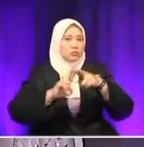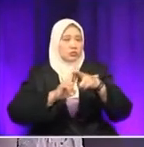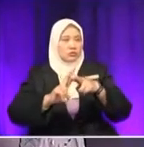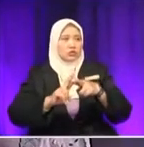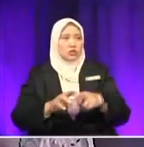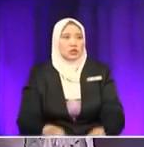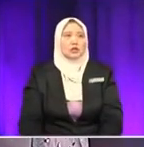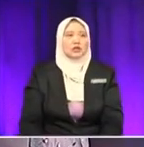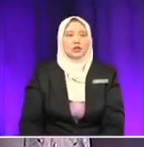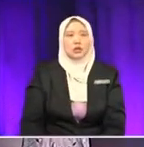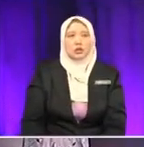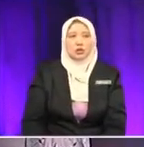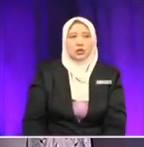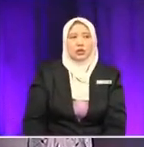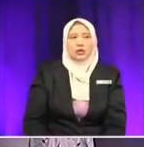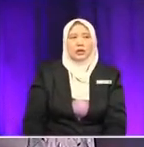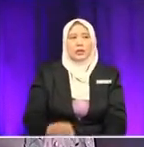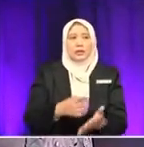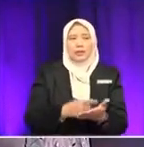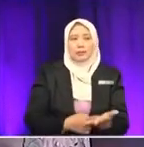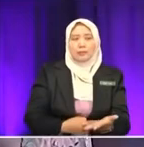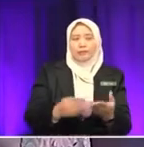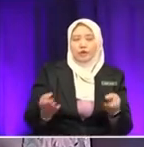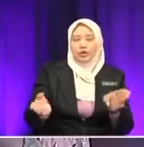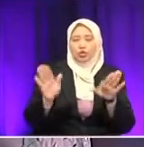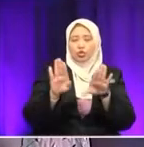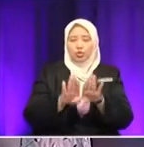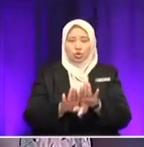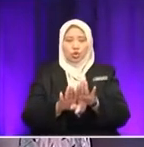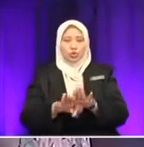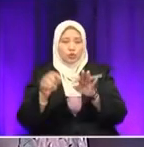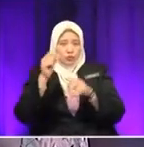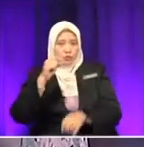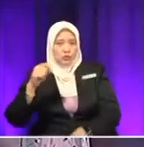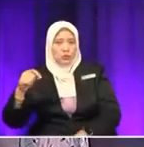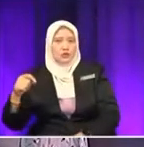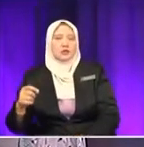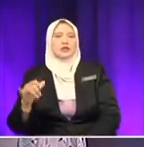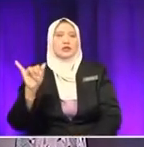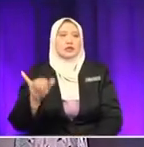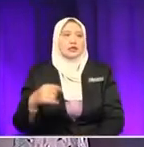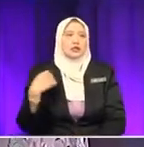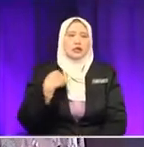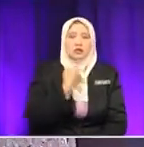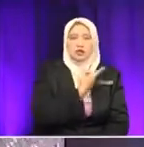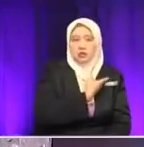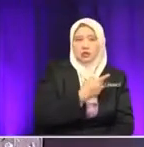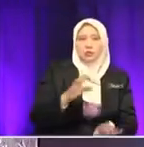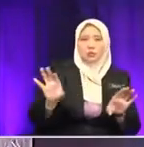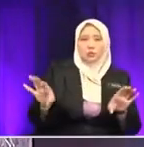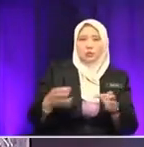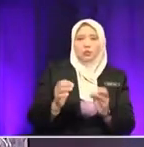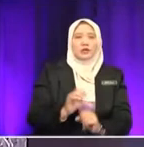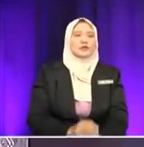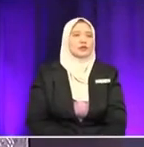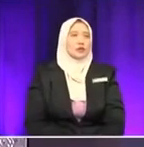you have started in your first sentence, people, so that you will not be monotonous, having this boring writing. All right? Okay. So,